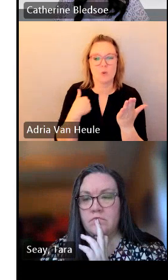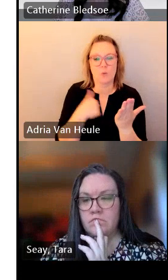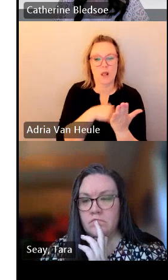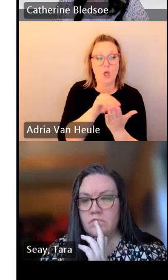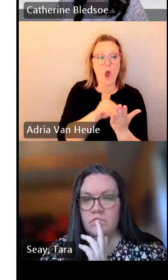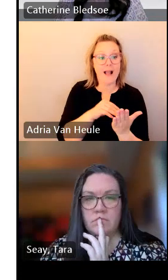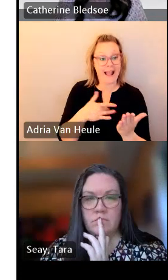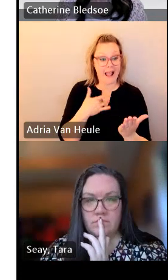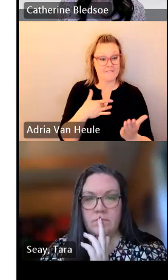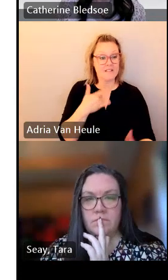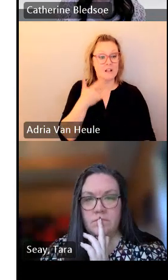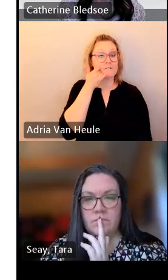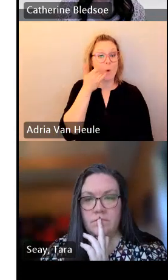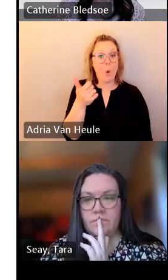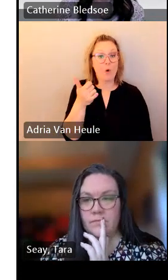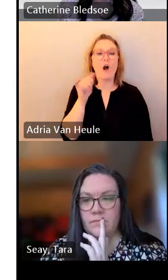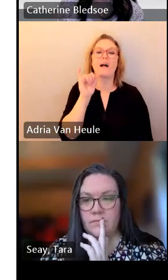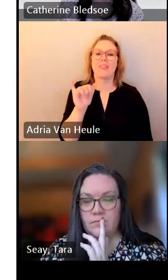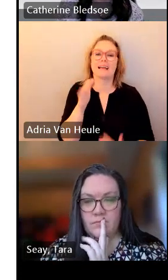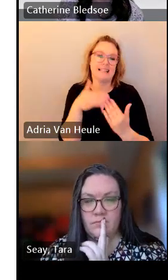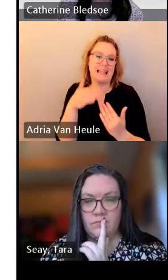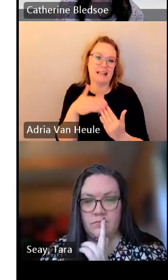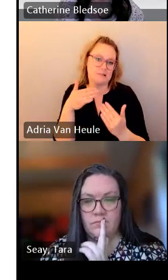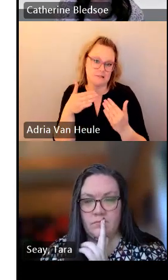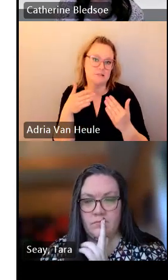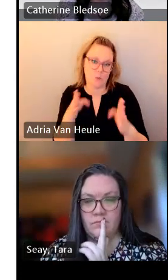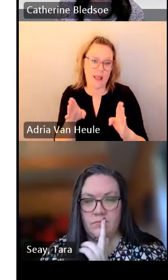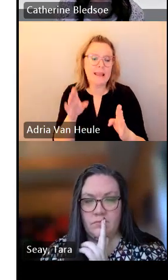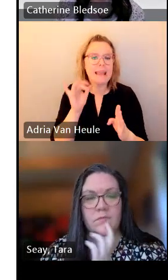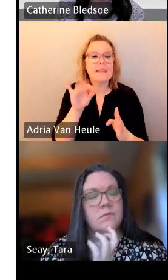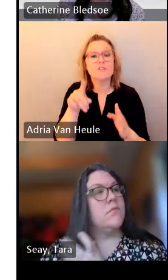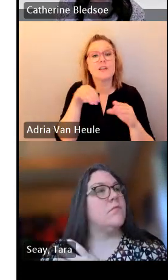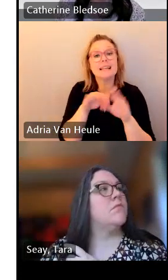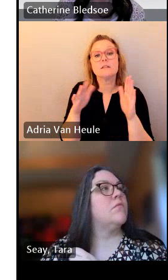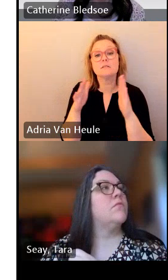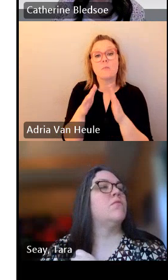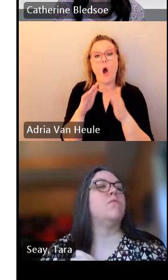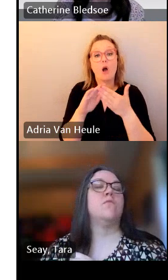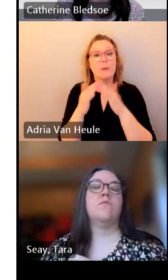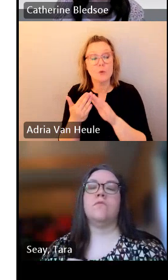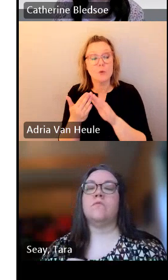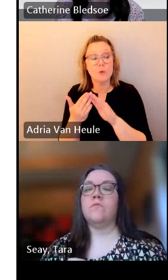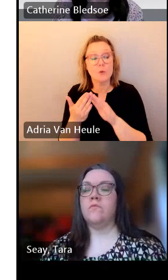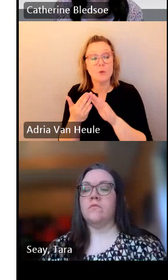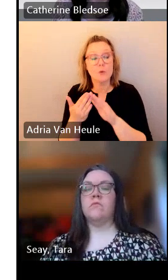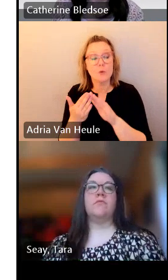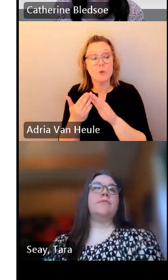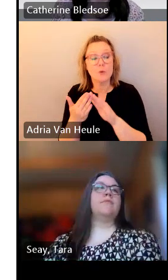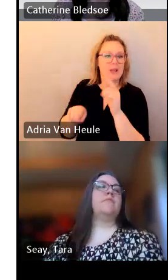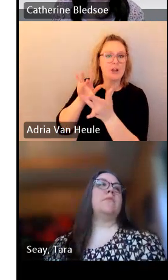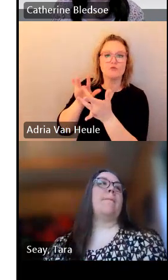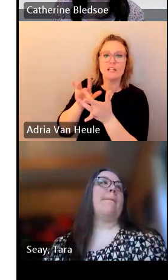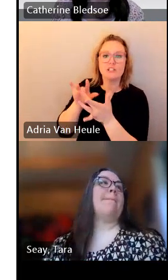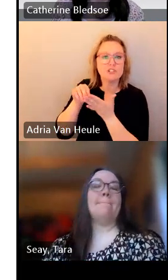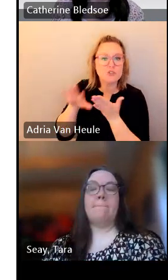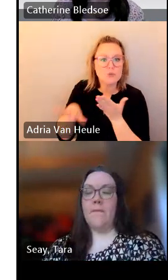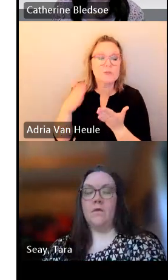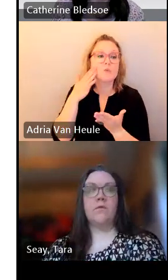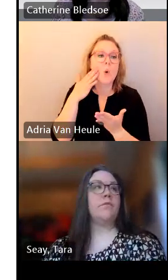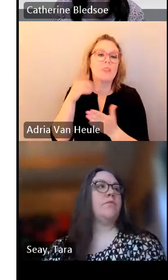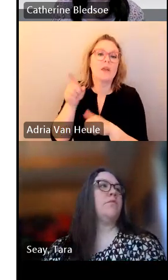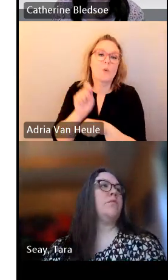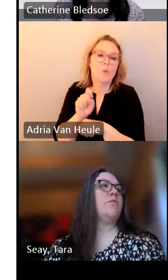is probably going to be your easiest avenue. If you're in a small community and you're having trouble reaching a student and you know maybe they work at a local